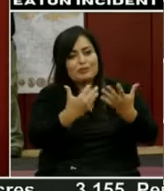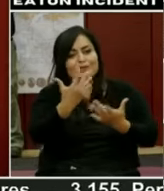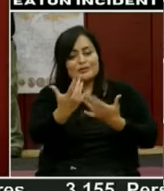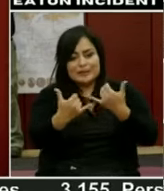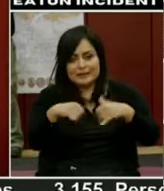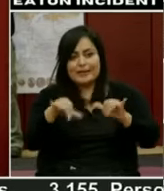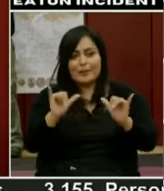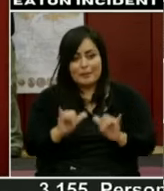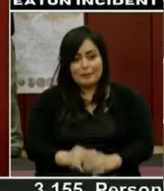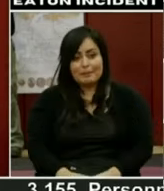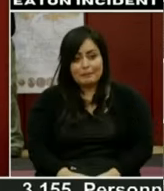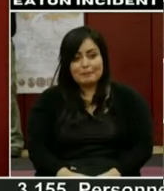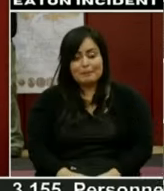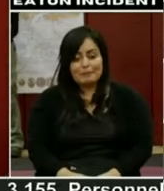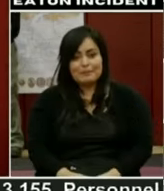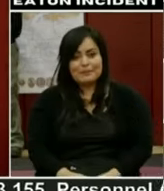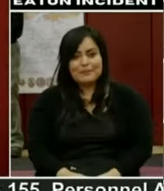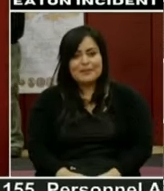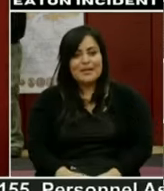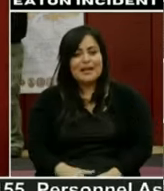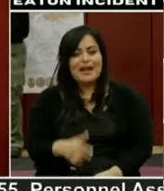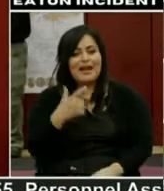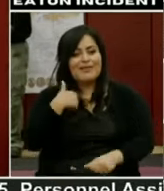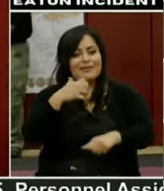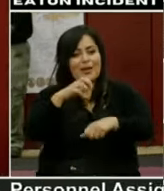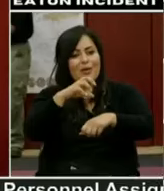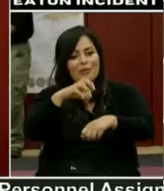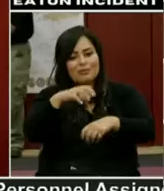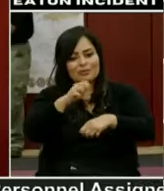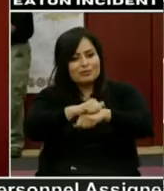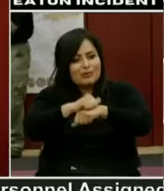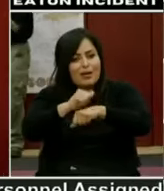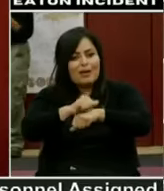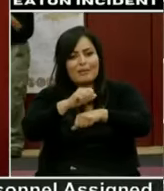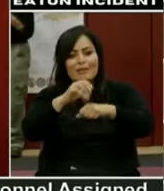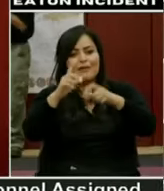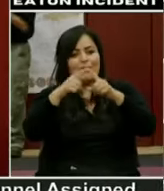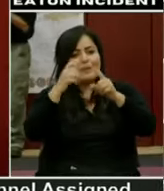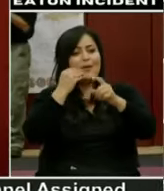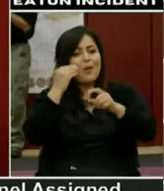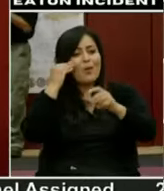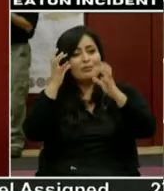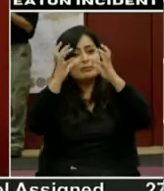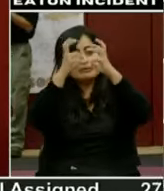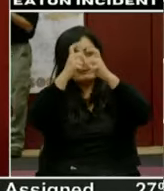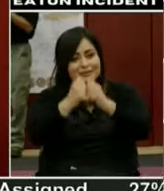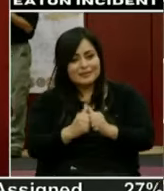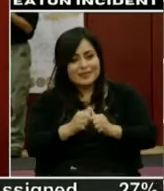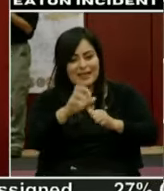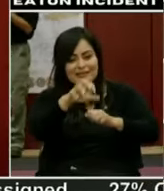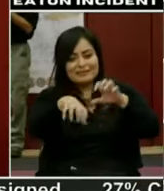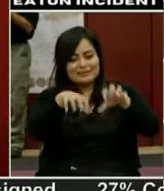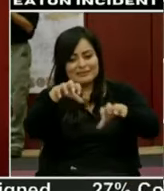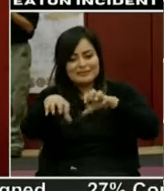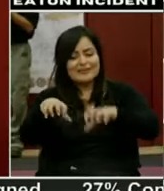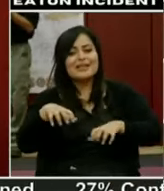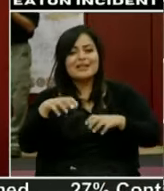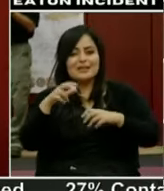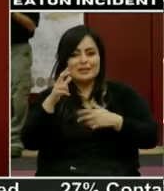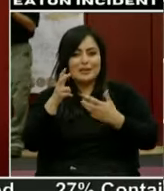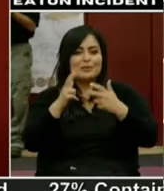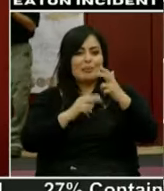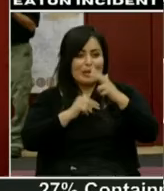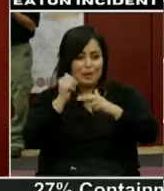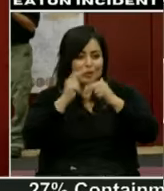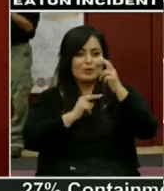and because of all the rubble from all the damaged homes and whatnot, it's those buildings pancaked on top